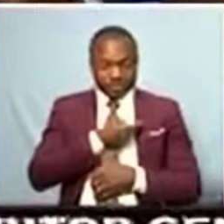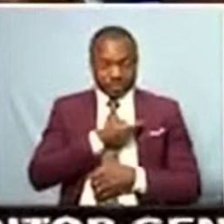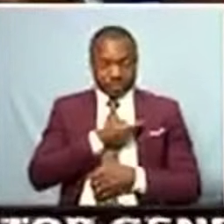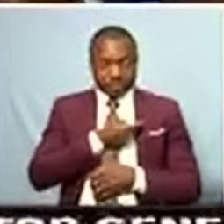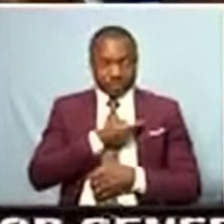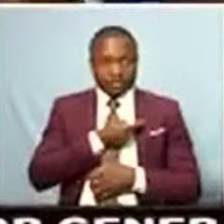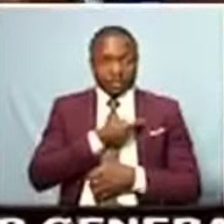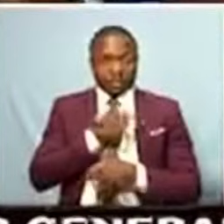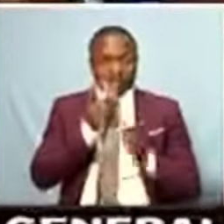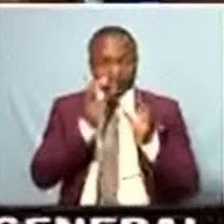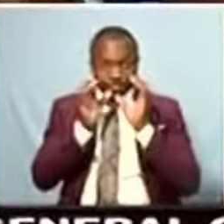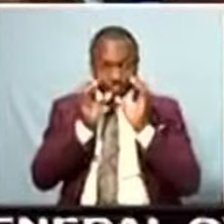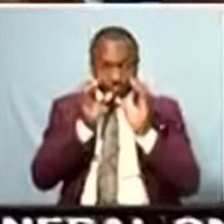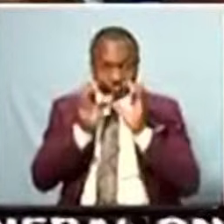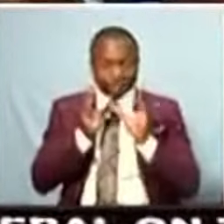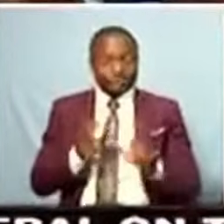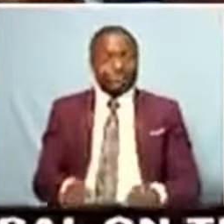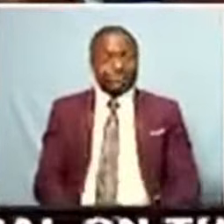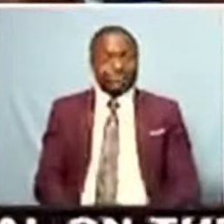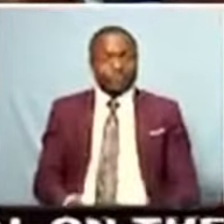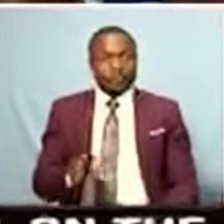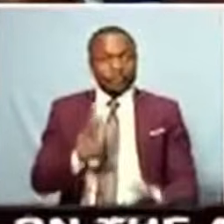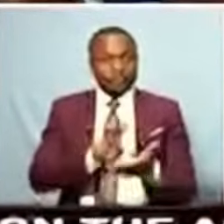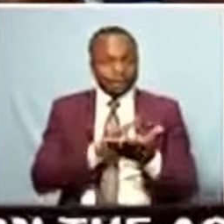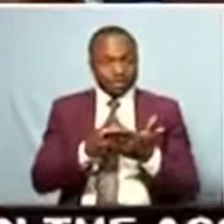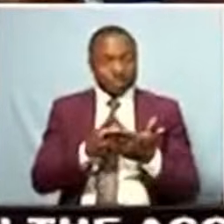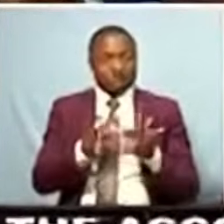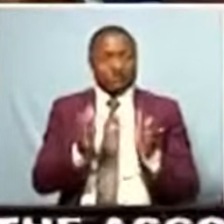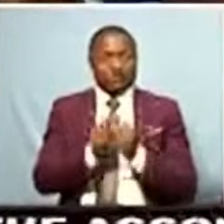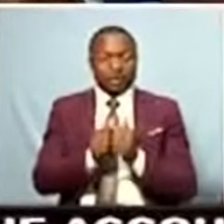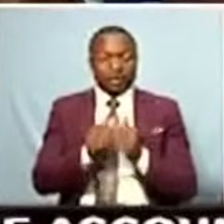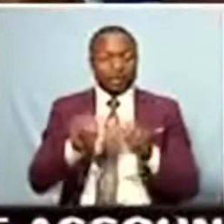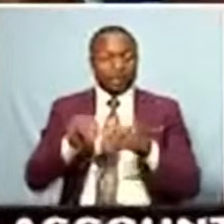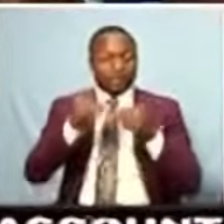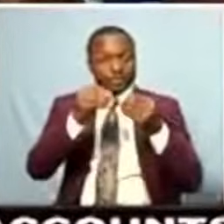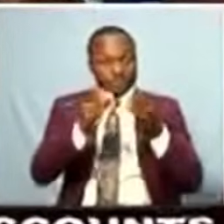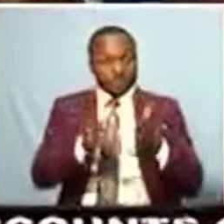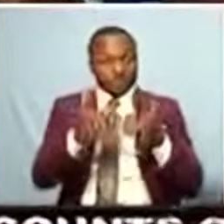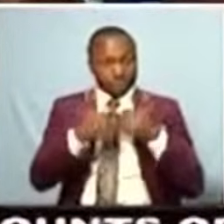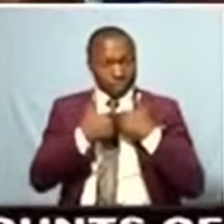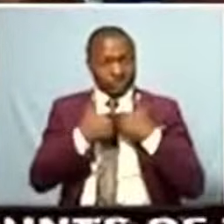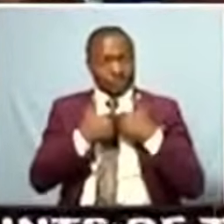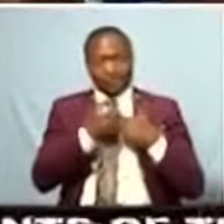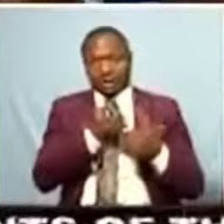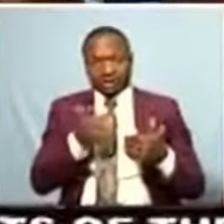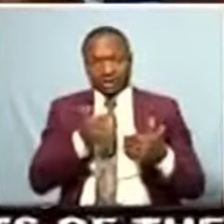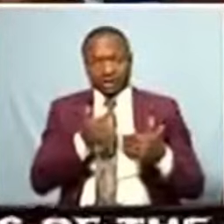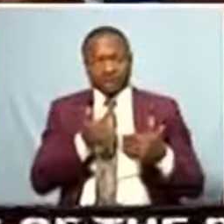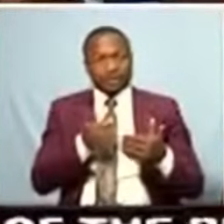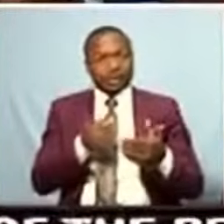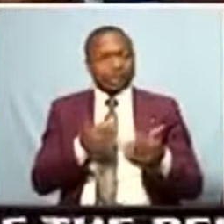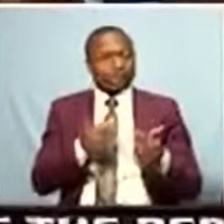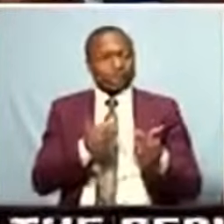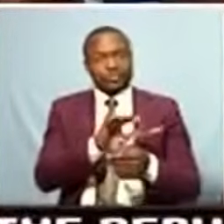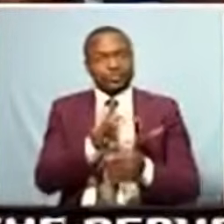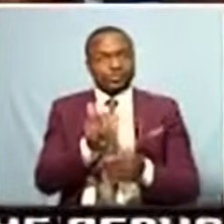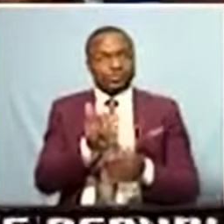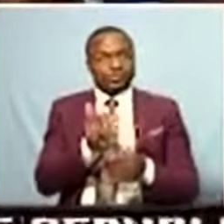the communication between the witness and the supplier, did you have any sight at such